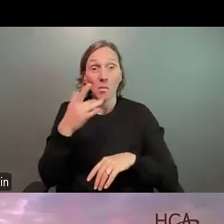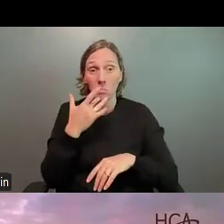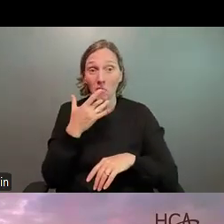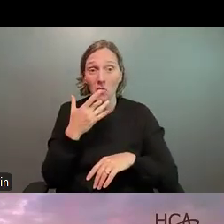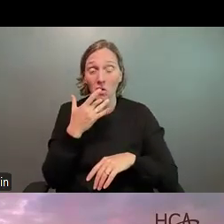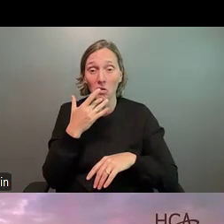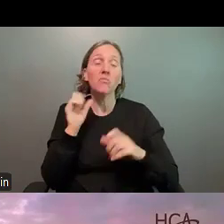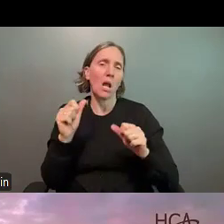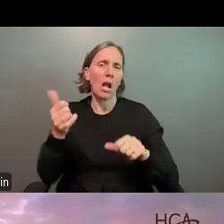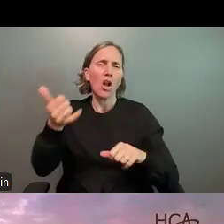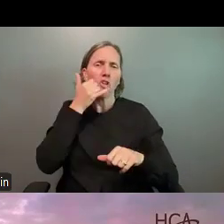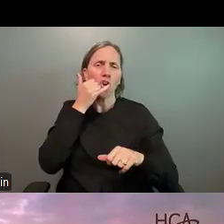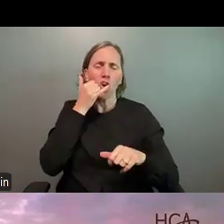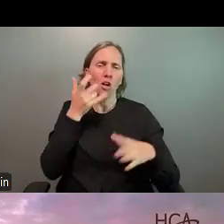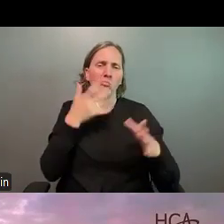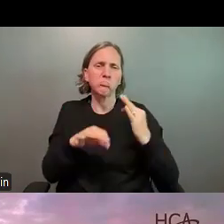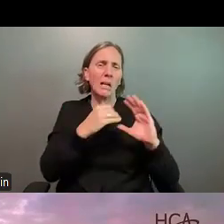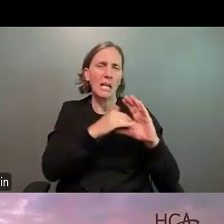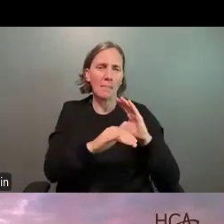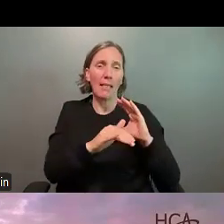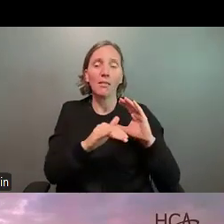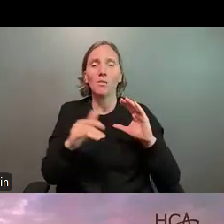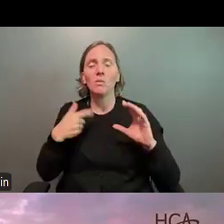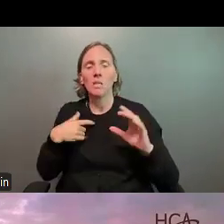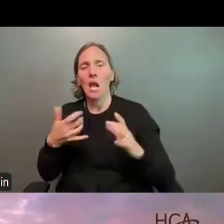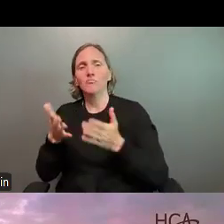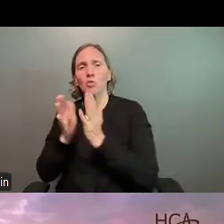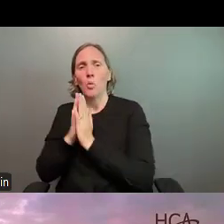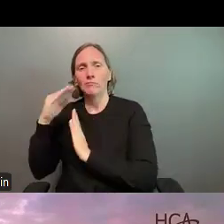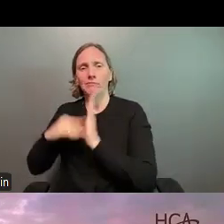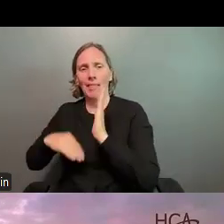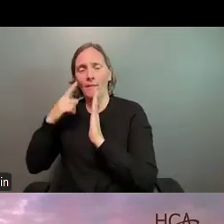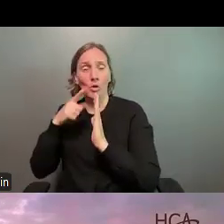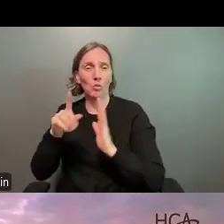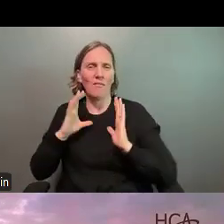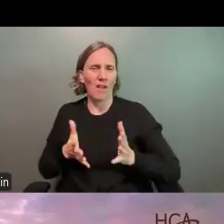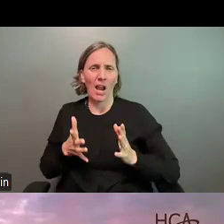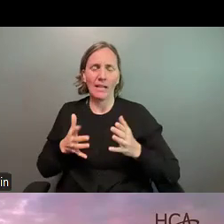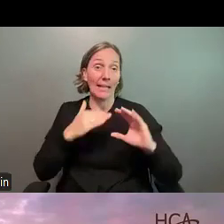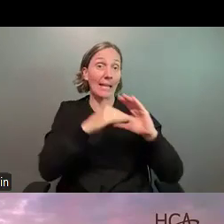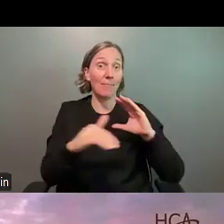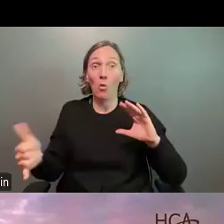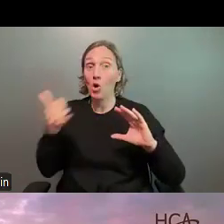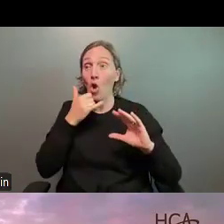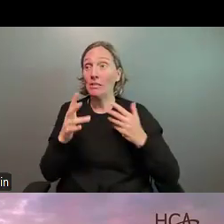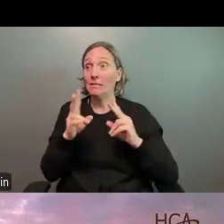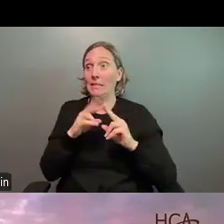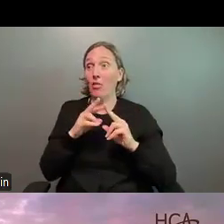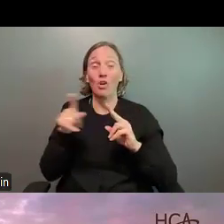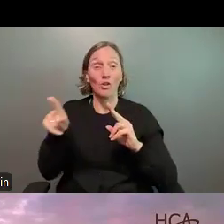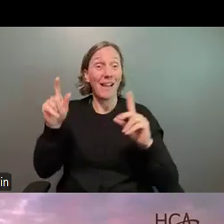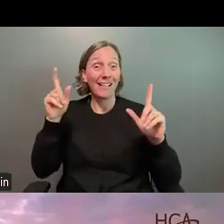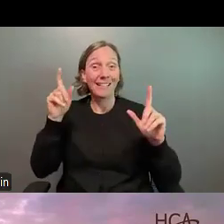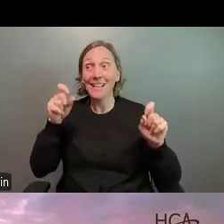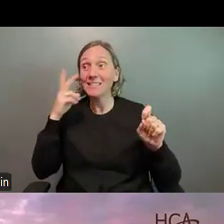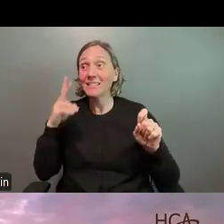also call us. And we can take that request via phone as well. So just a little screenshot there to show it's the